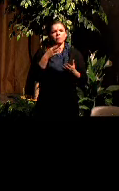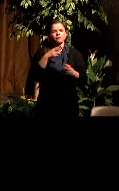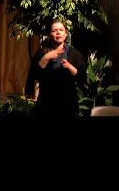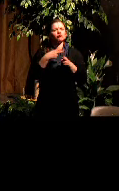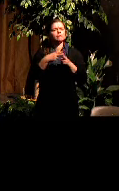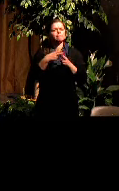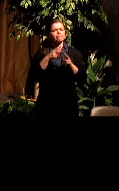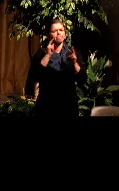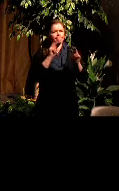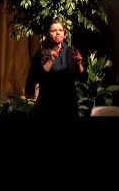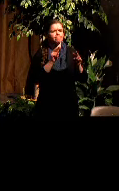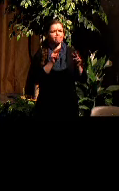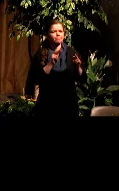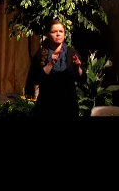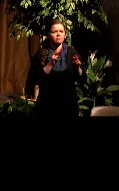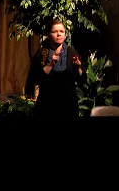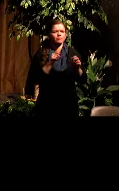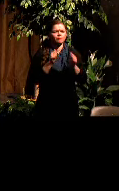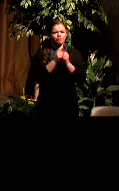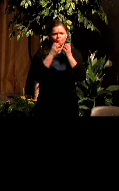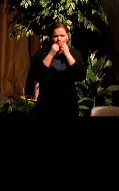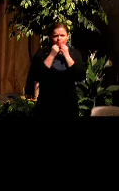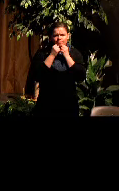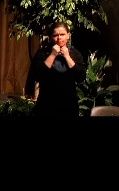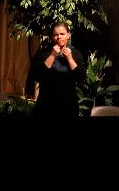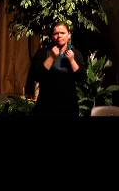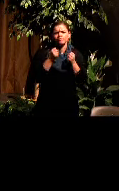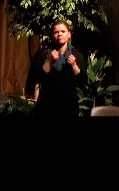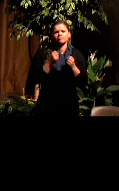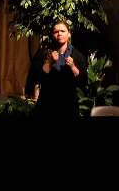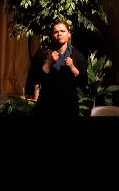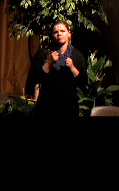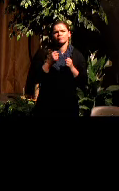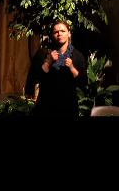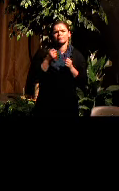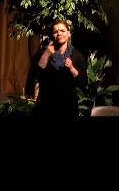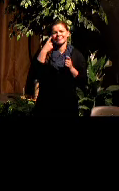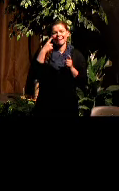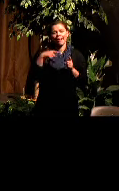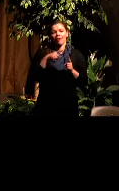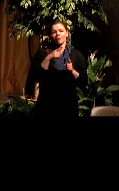conservation perspective. And we all think they got it wrong, but that's okay.